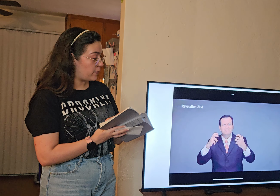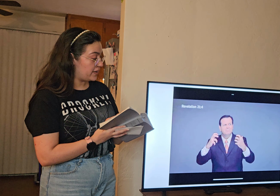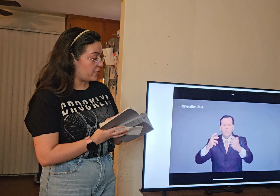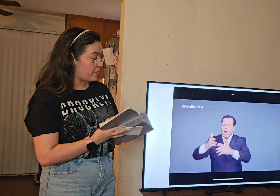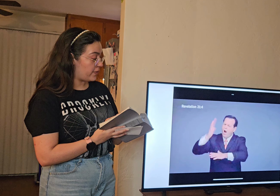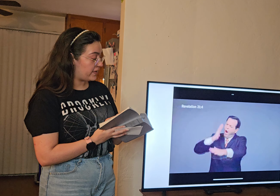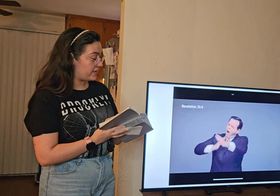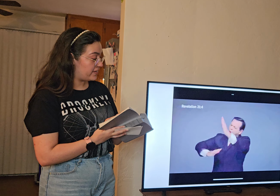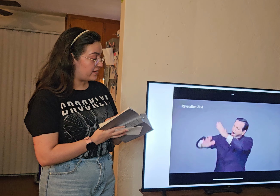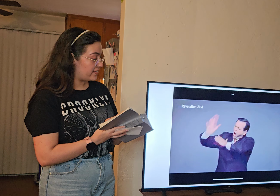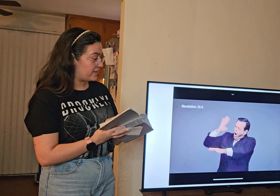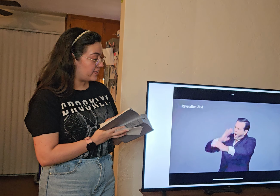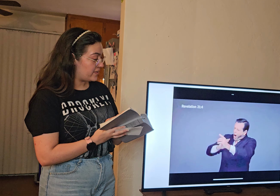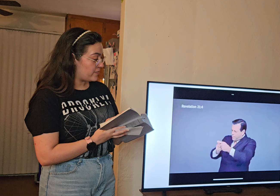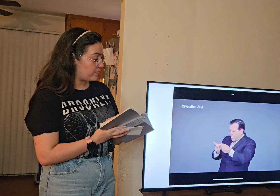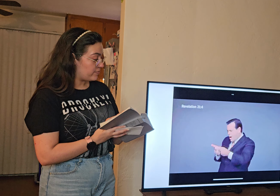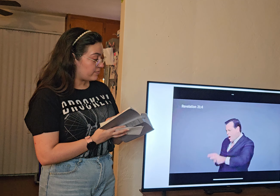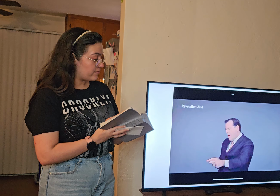will be no more.